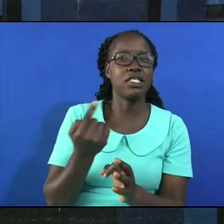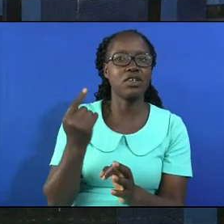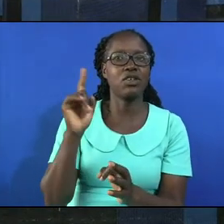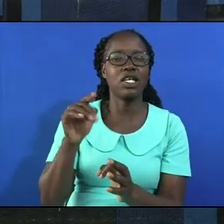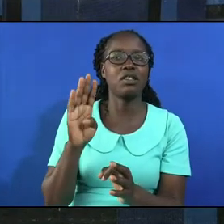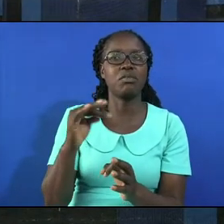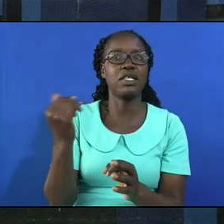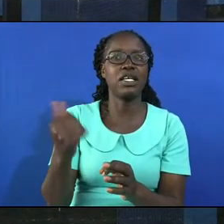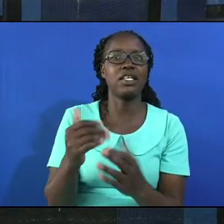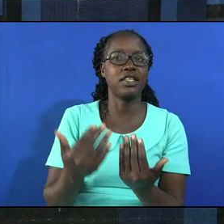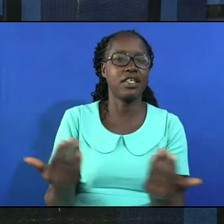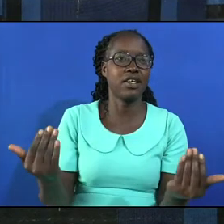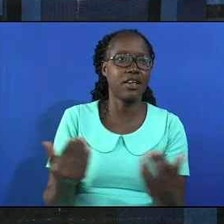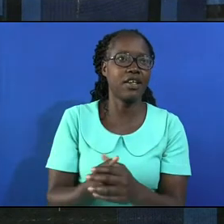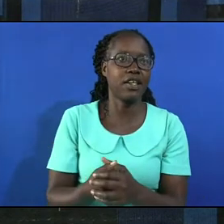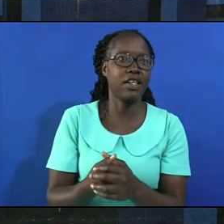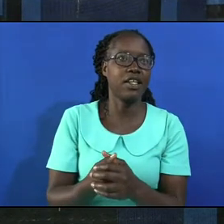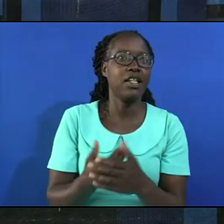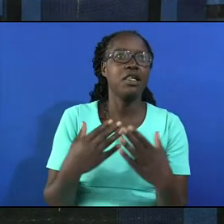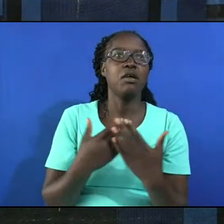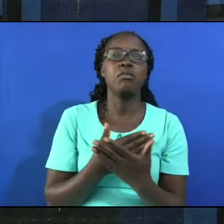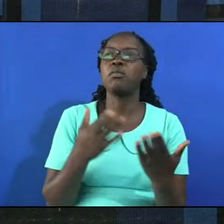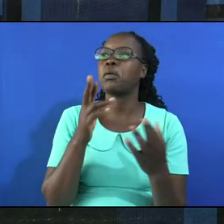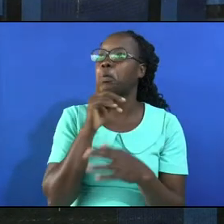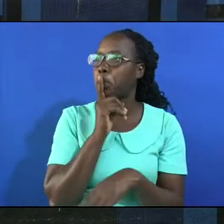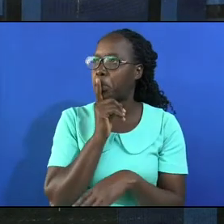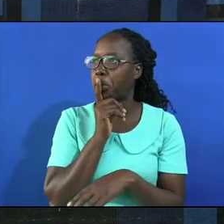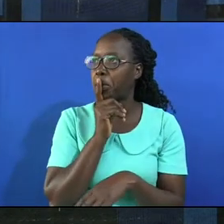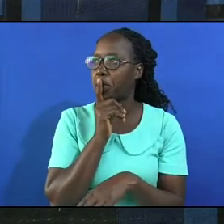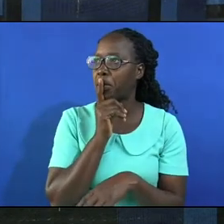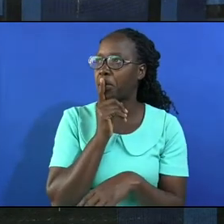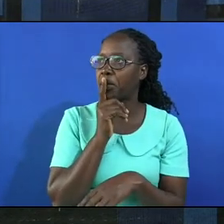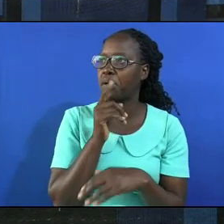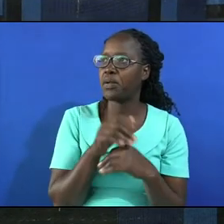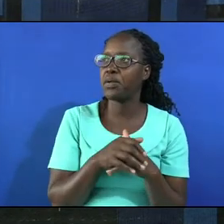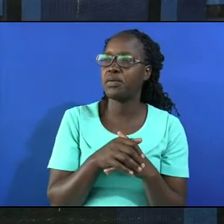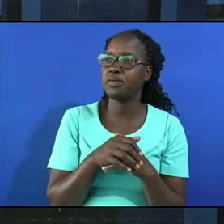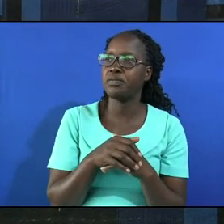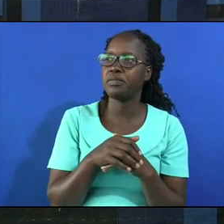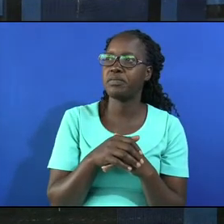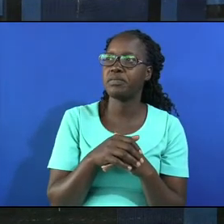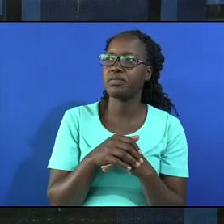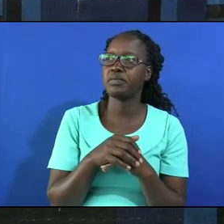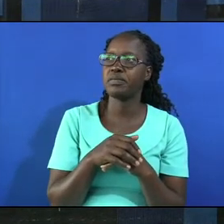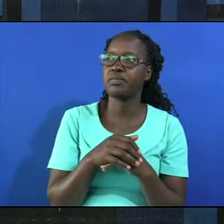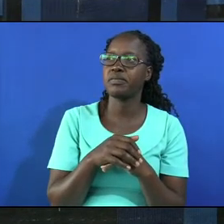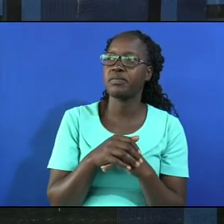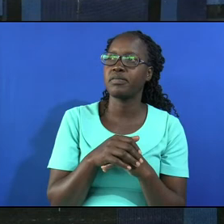single, there are people who are not responding. If you can't be single,